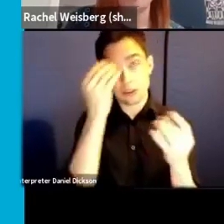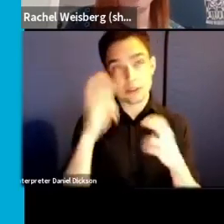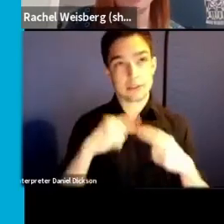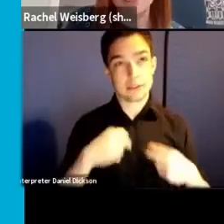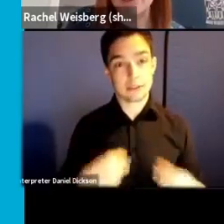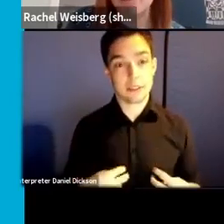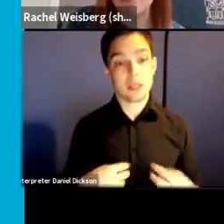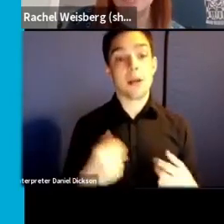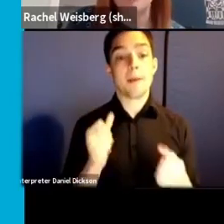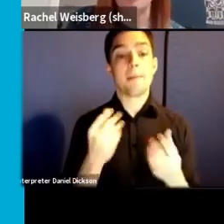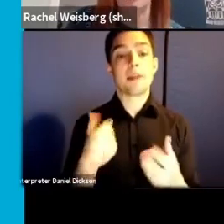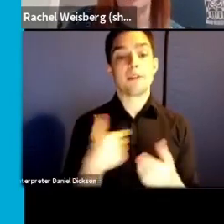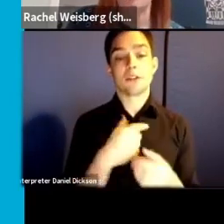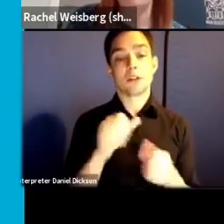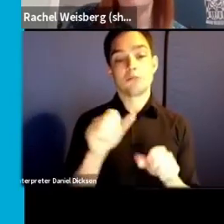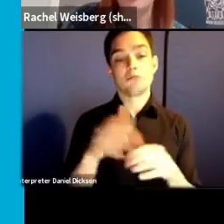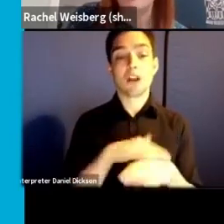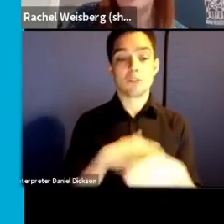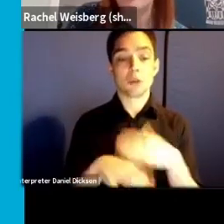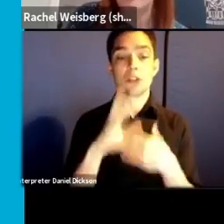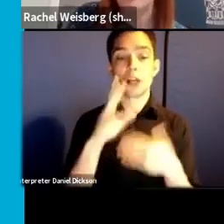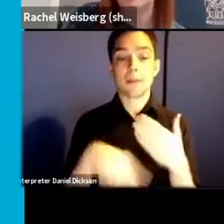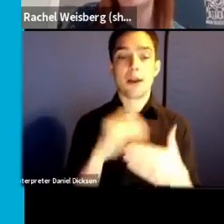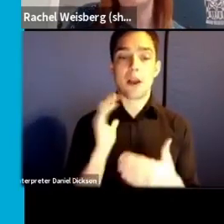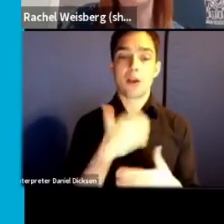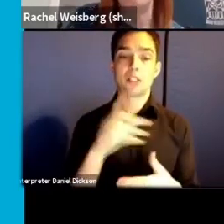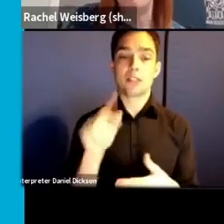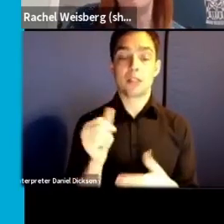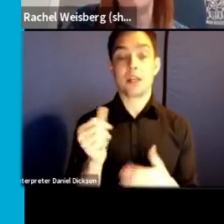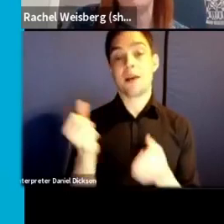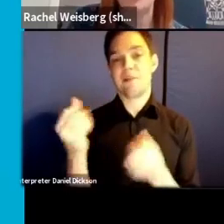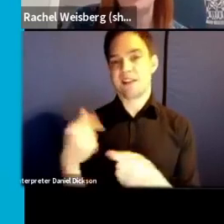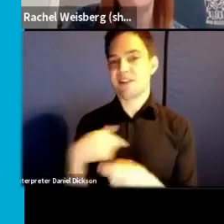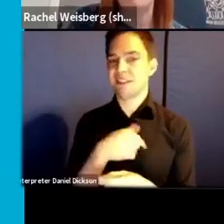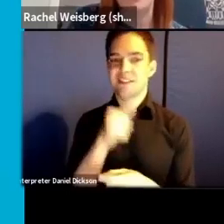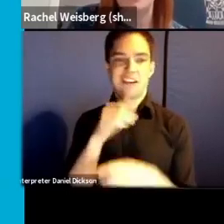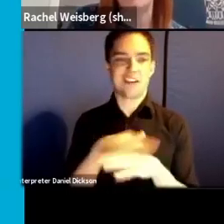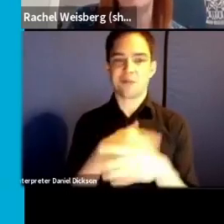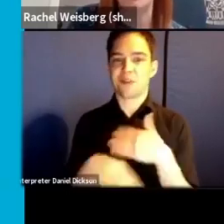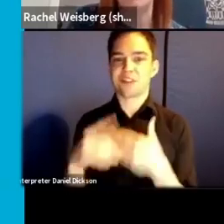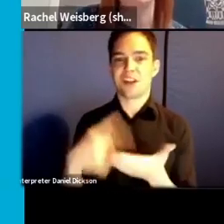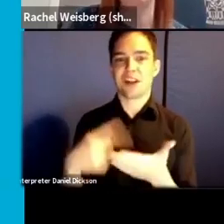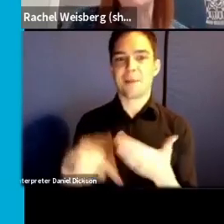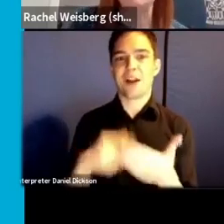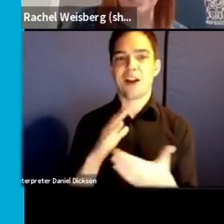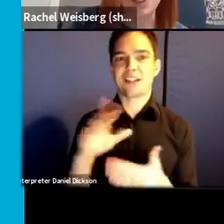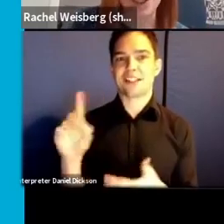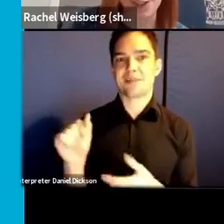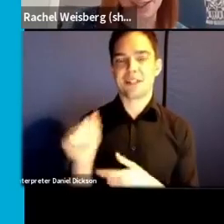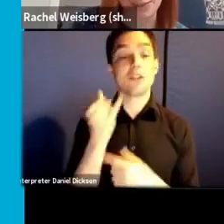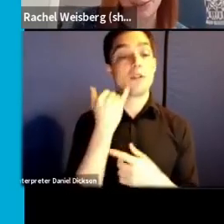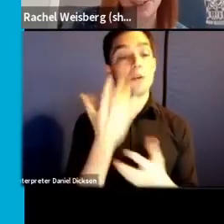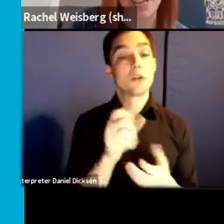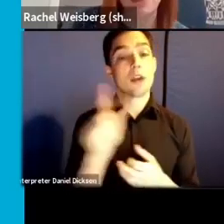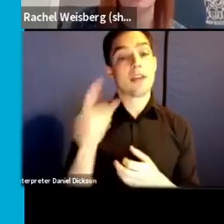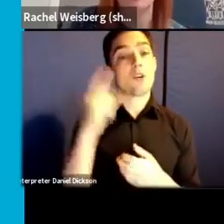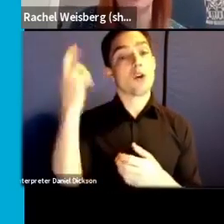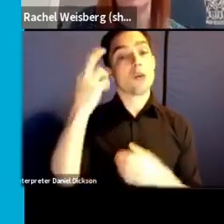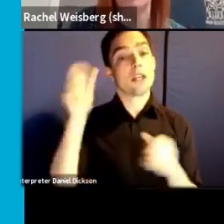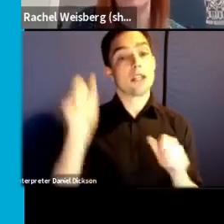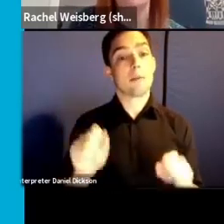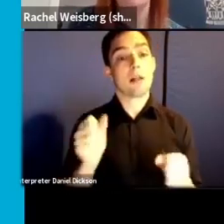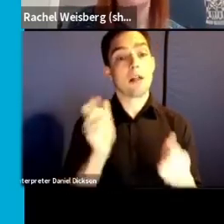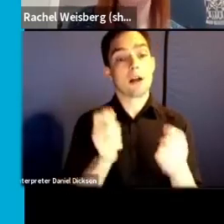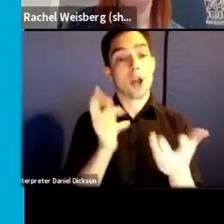are comfortable talking about our disability, and there are a lot of us that aren't. And so remember, if you want to ask for a reasonable accommodation under